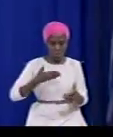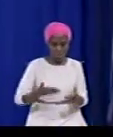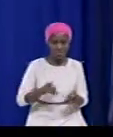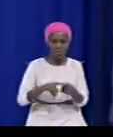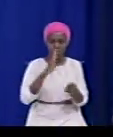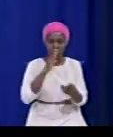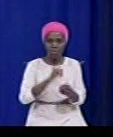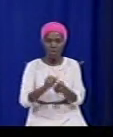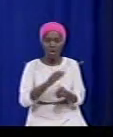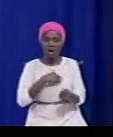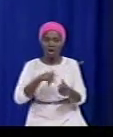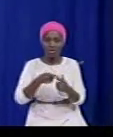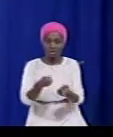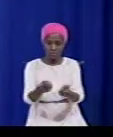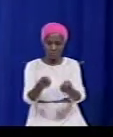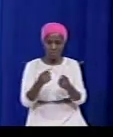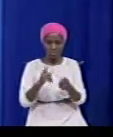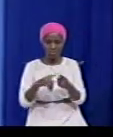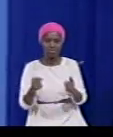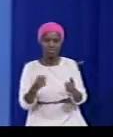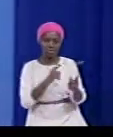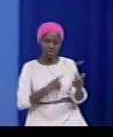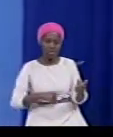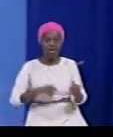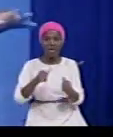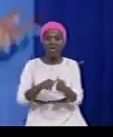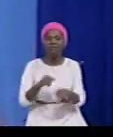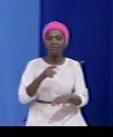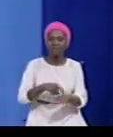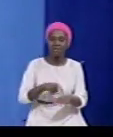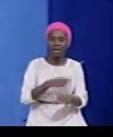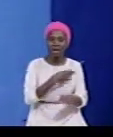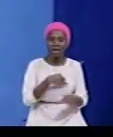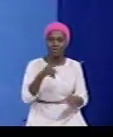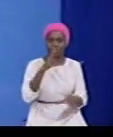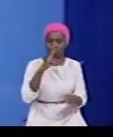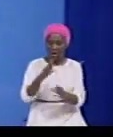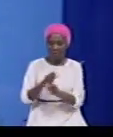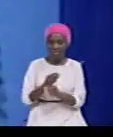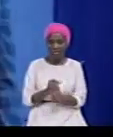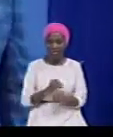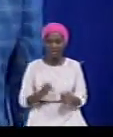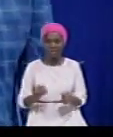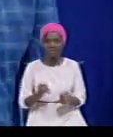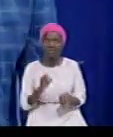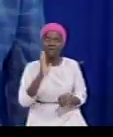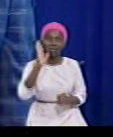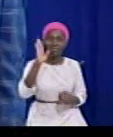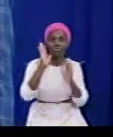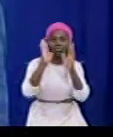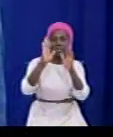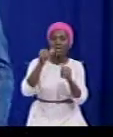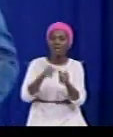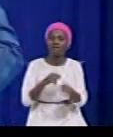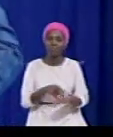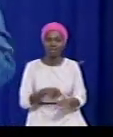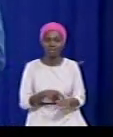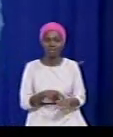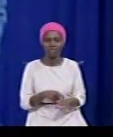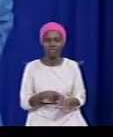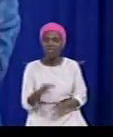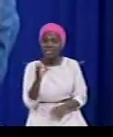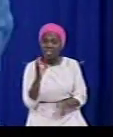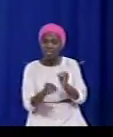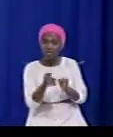word every time, and coming to the Lord every time, and receiving his wonders every time. If ye be willing